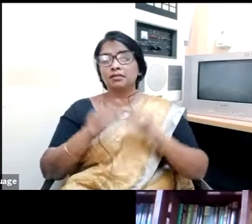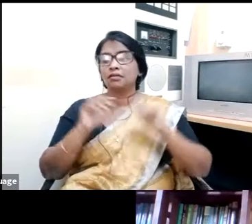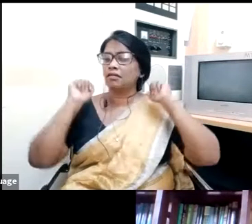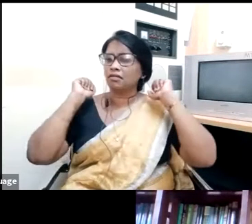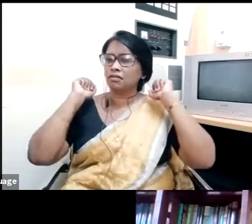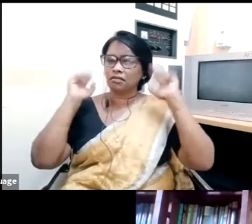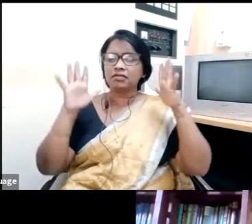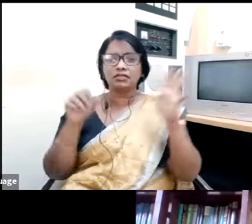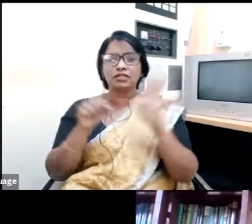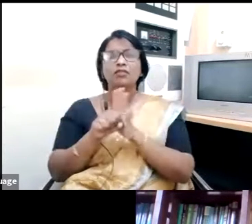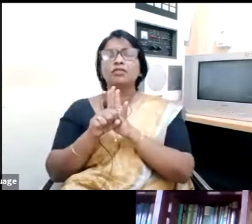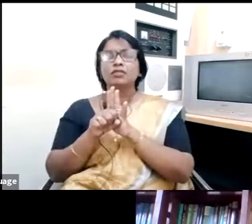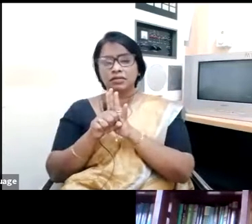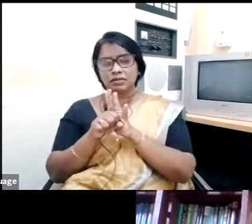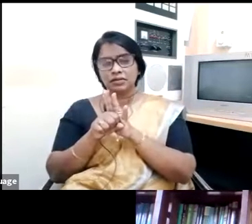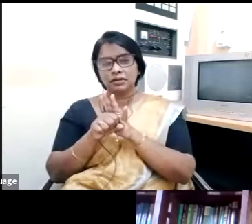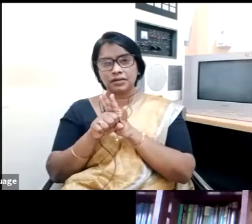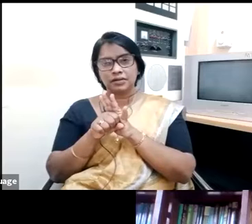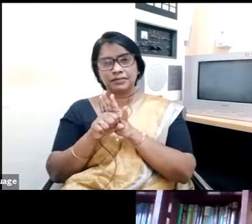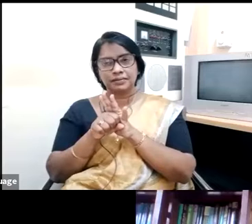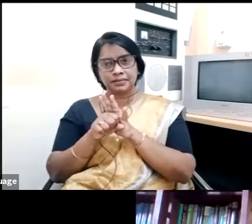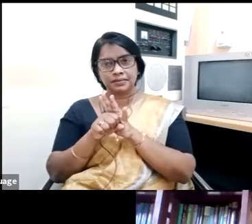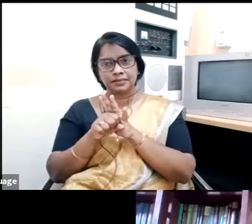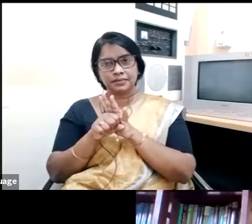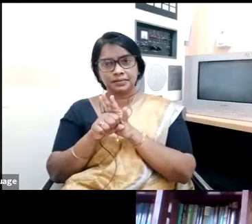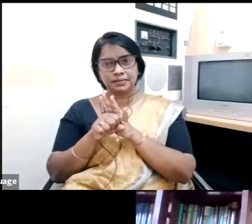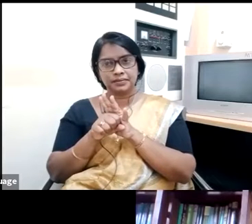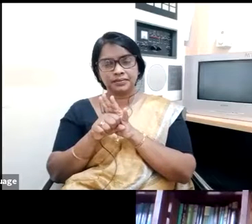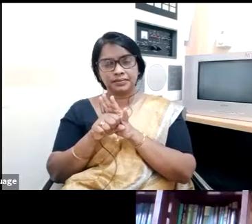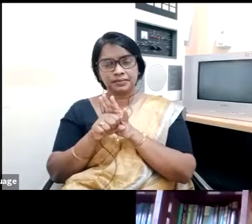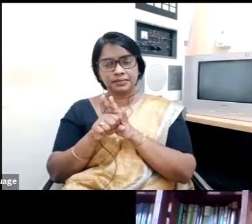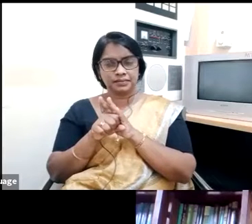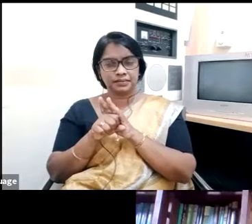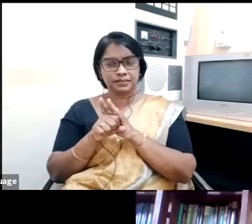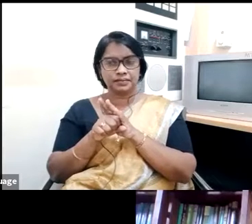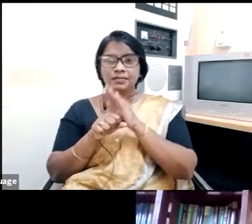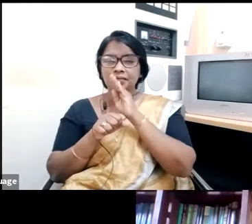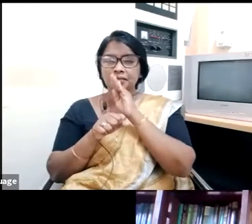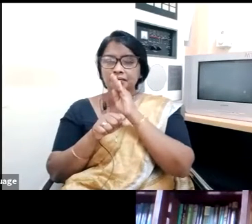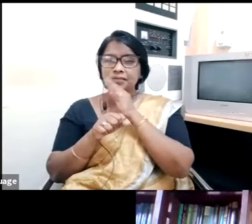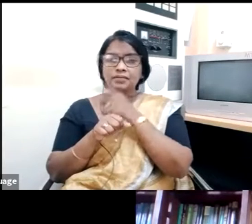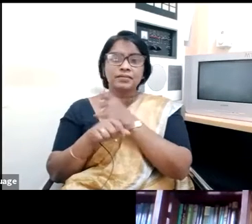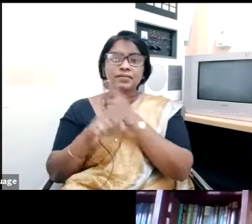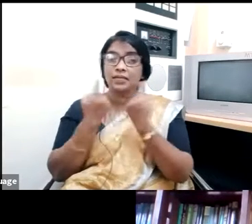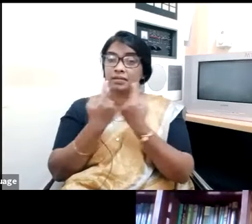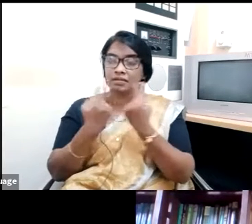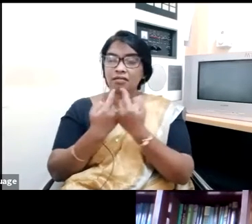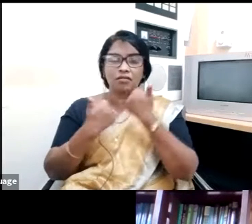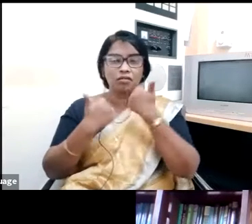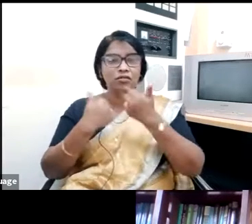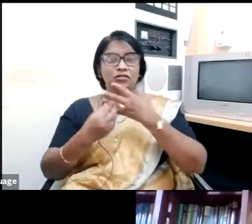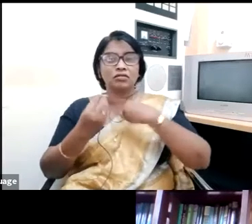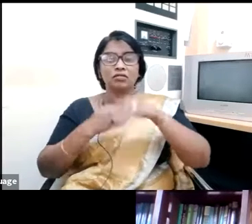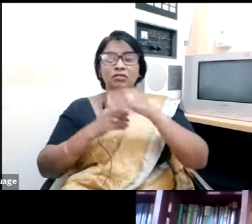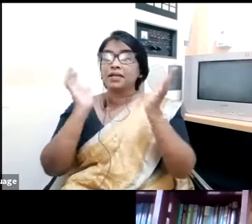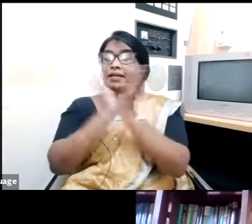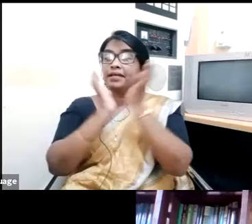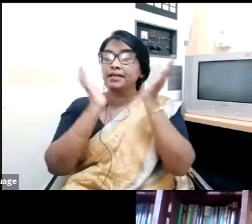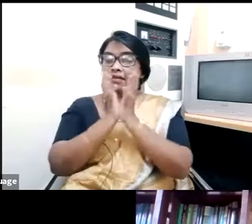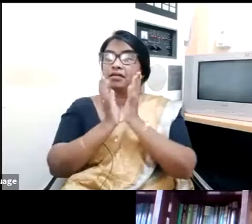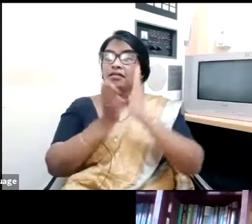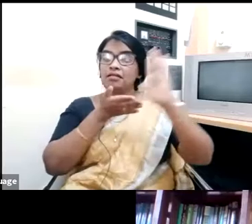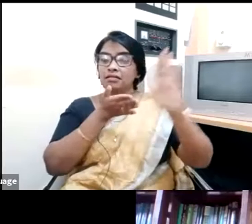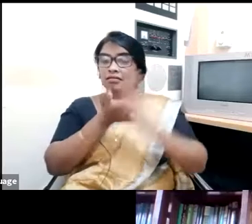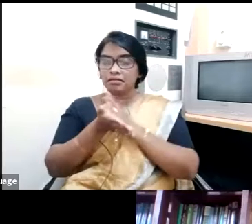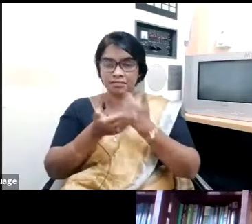forestry to generate your own thermal energy. So we took a decision to be self-sufficient in our